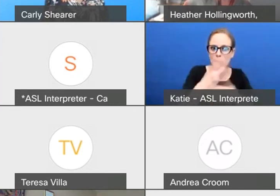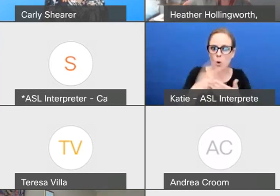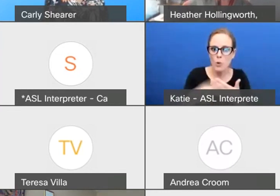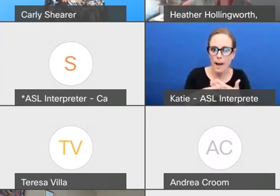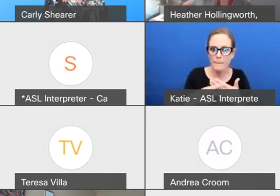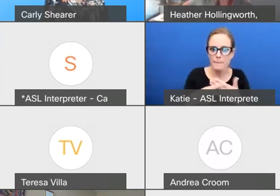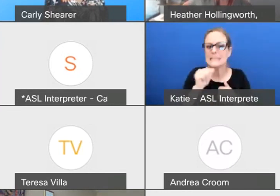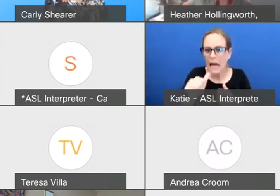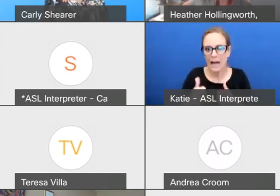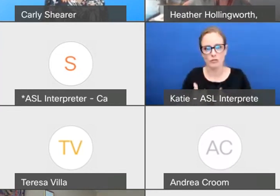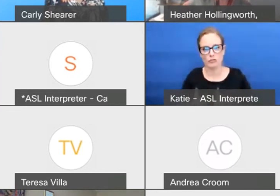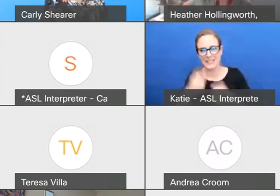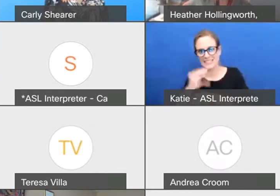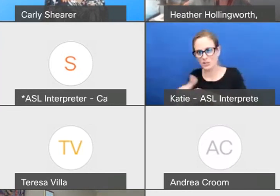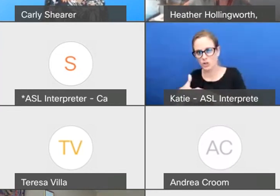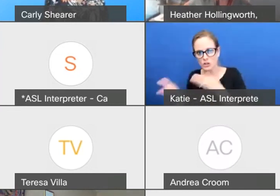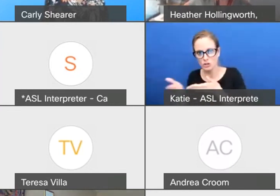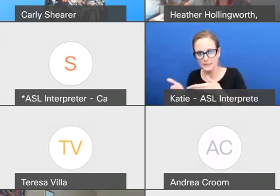non-residential services. And so